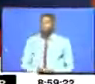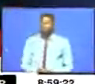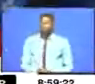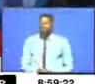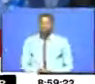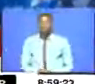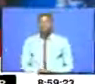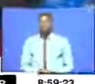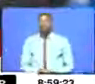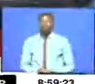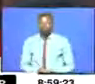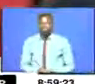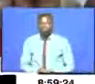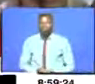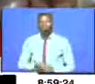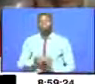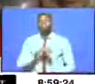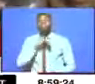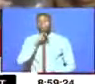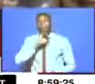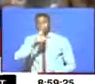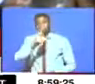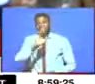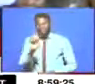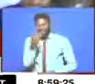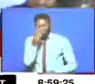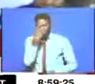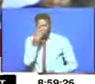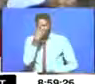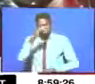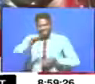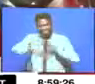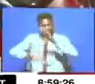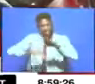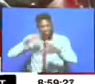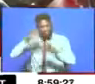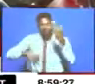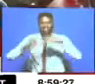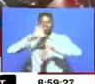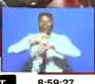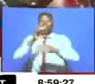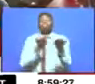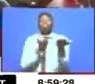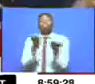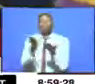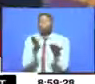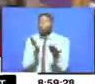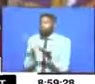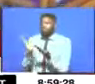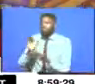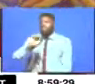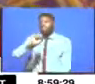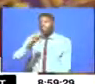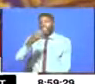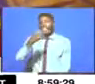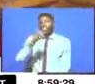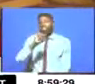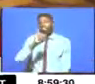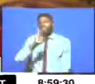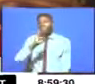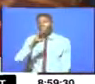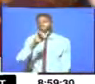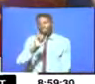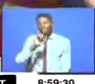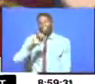Odinga's Sunday activities began with a church service at St. Joseph Shibuya Church in Shinyalu constituency, Kakamega County.